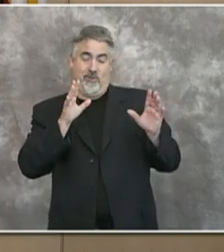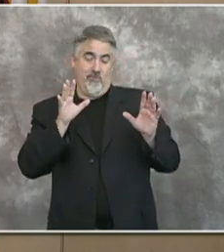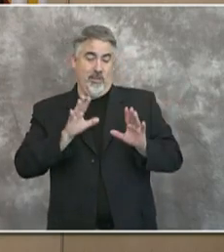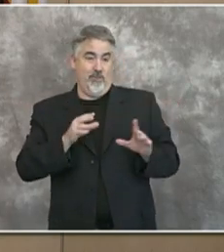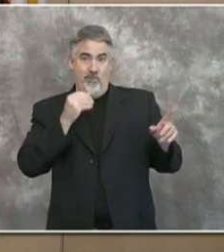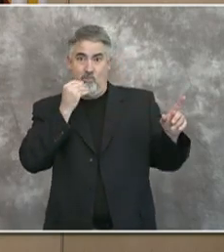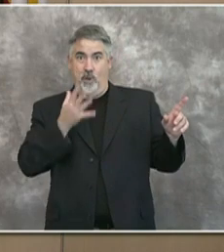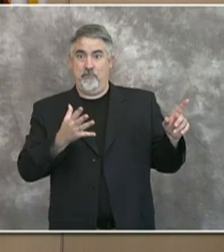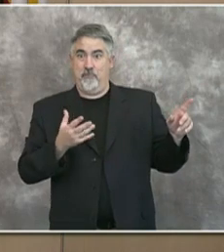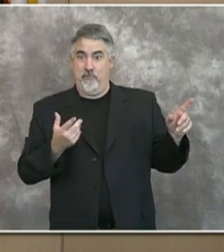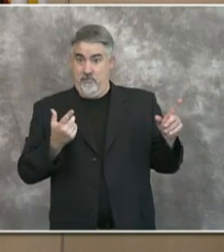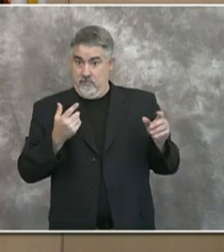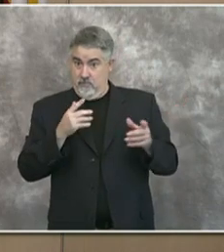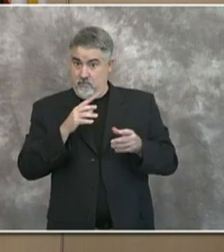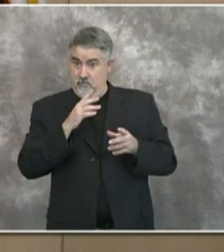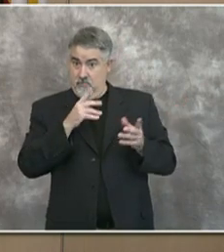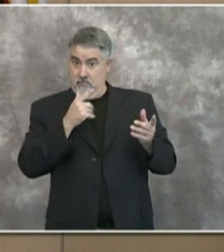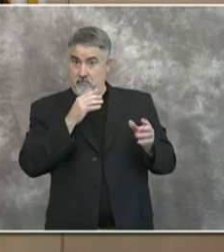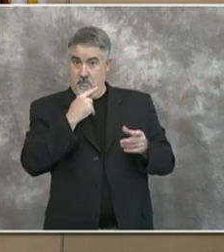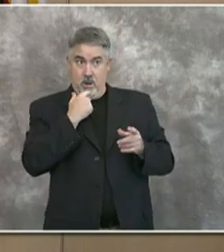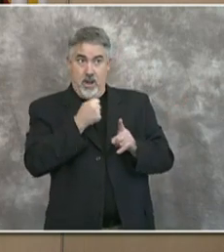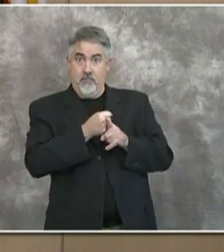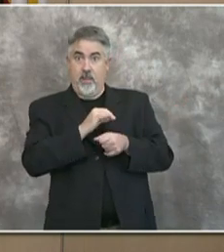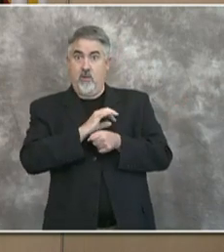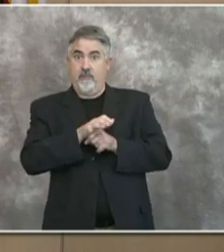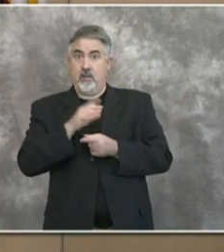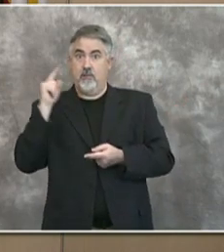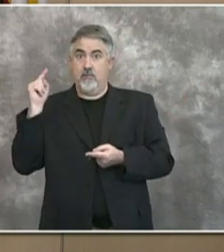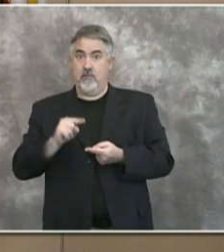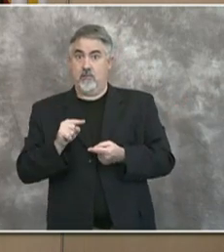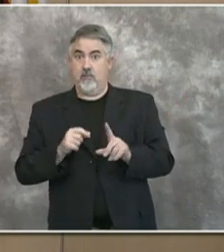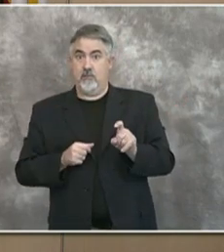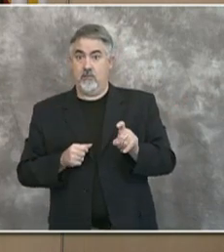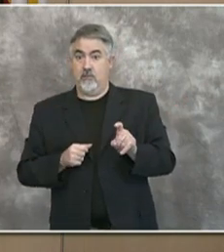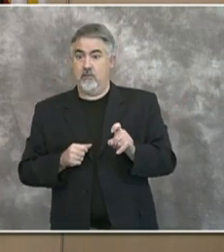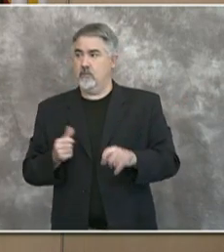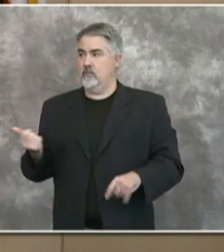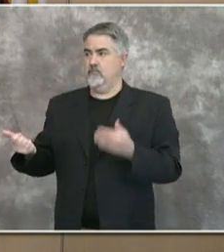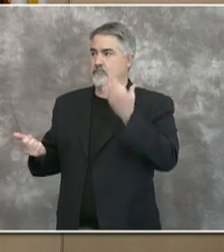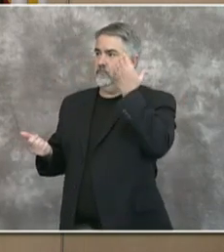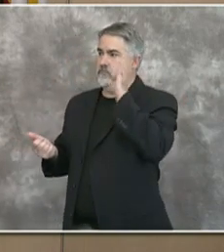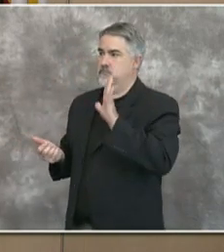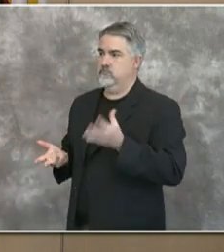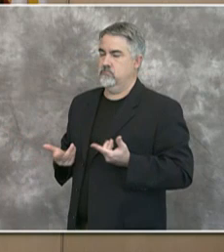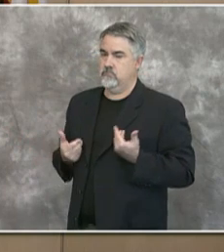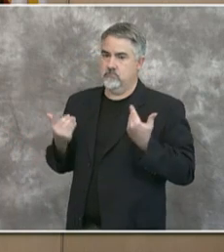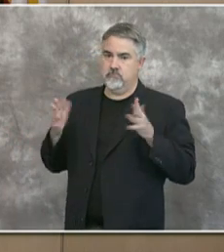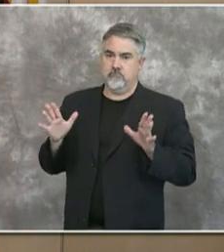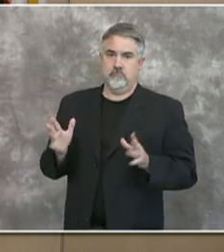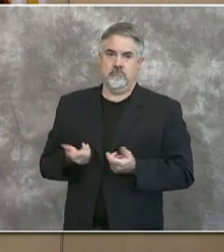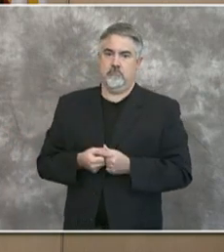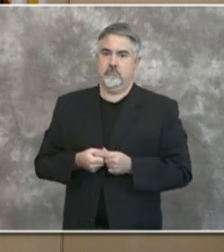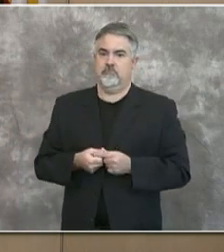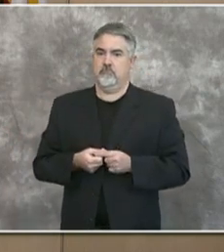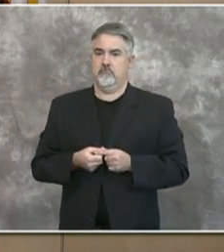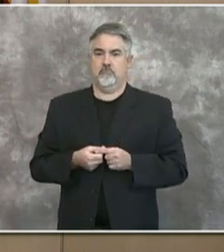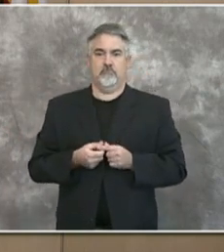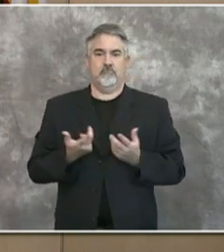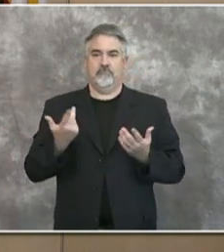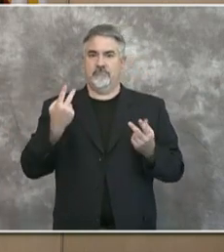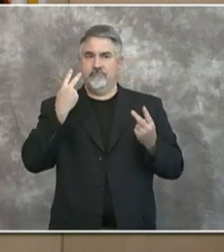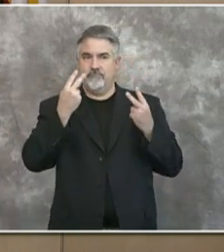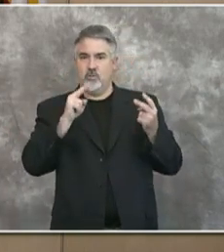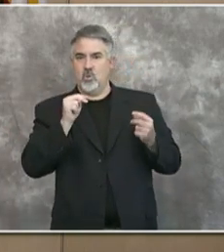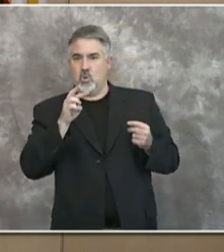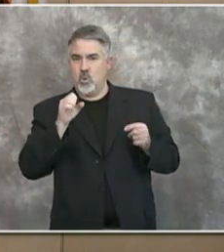of COVID-19? We just don't know the answer to that. You've been seeing on the news that there may